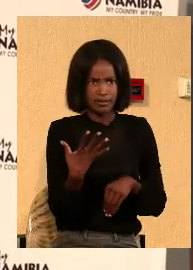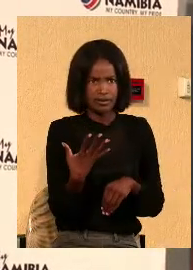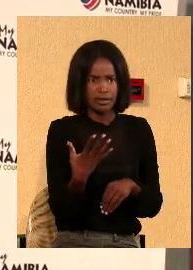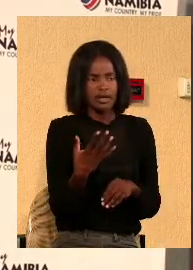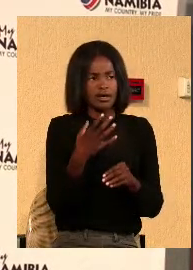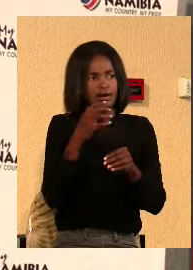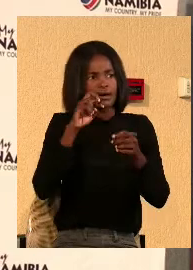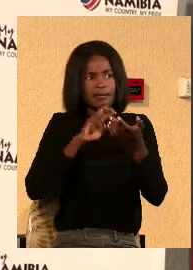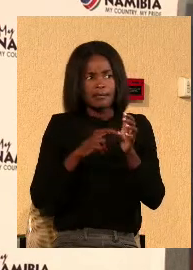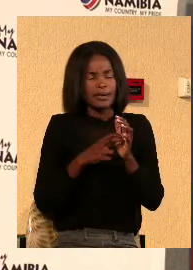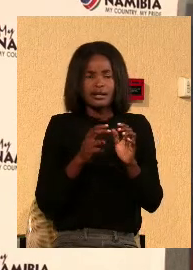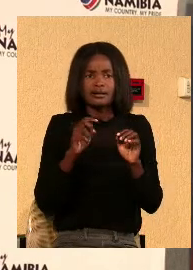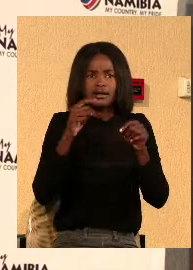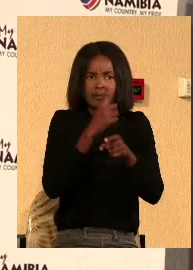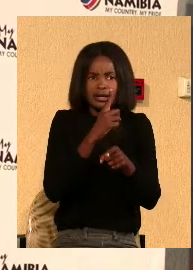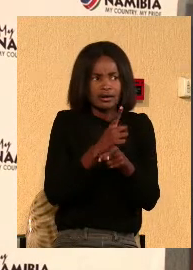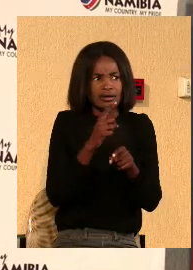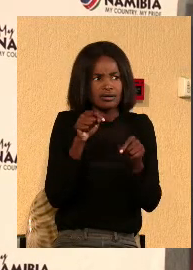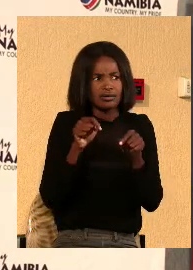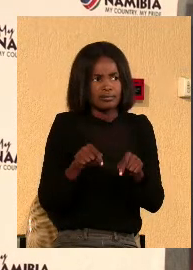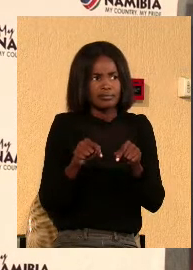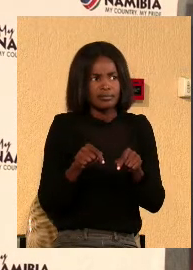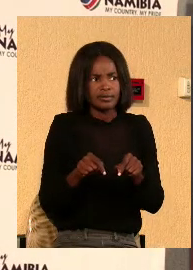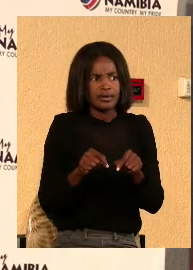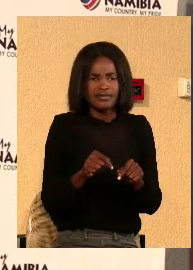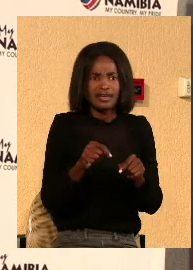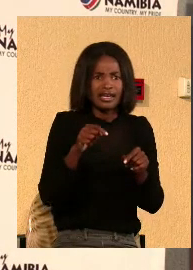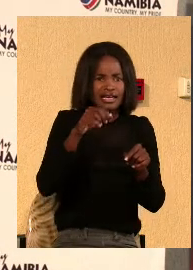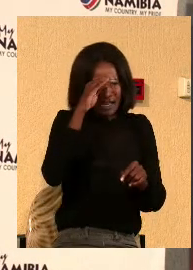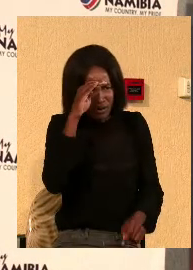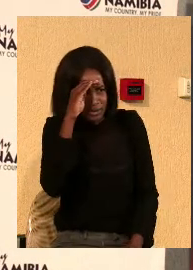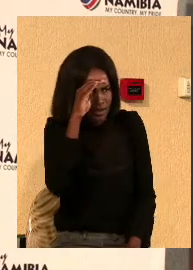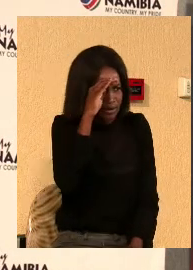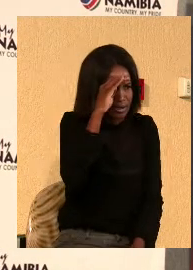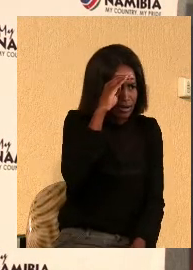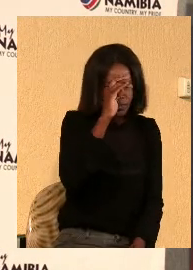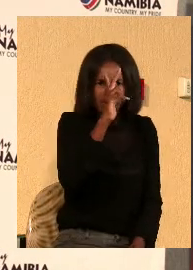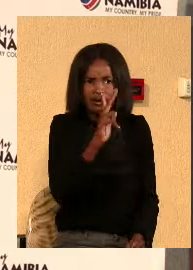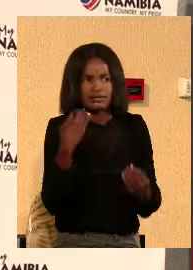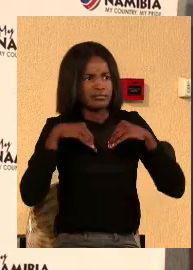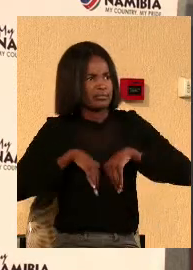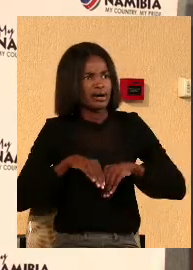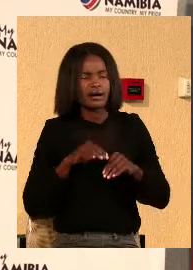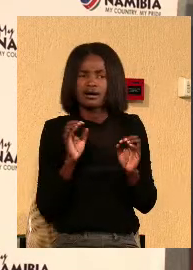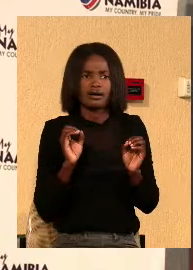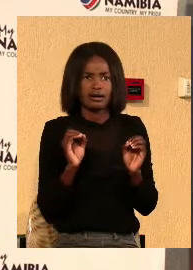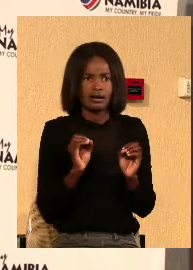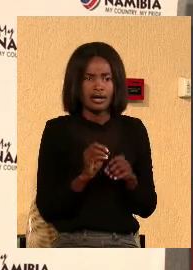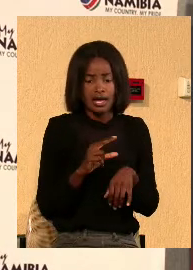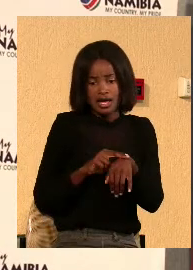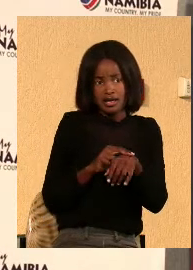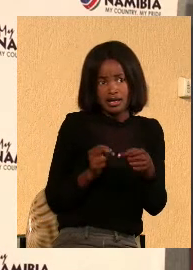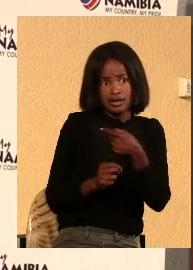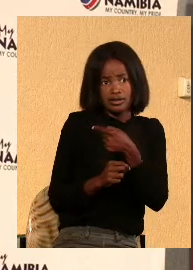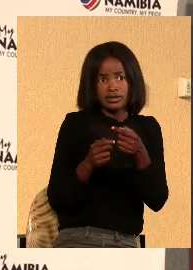strategy, but not what we call active surveillance. Now, active surveillance, we have an epidemiologist here, I will tell you